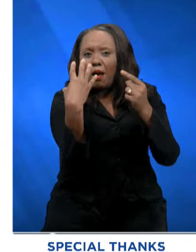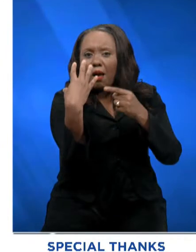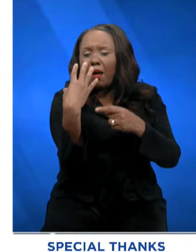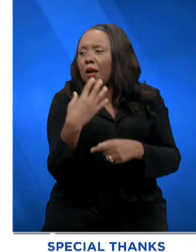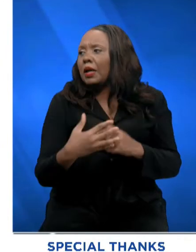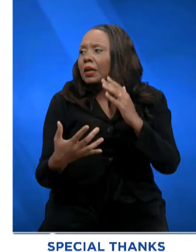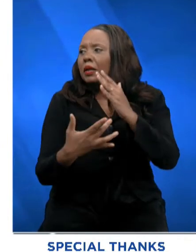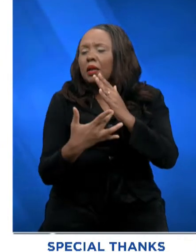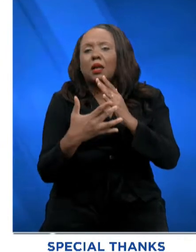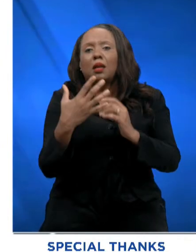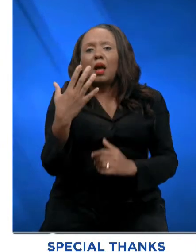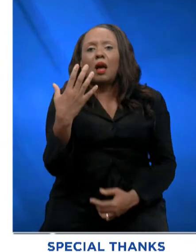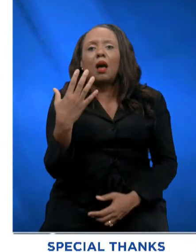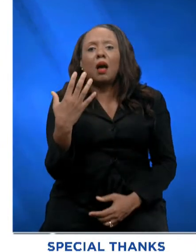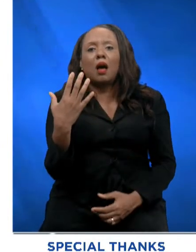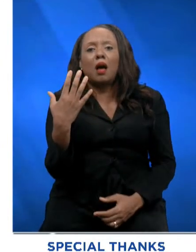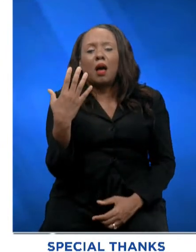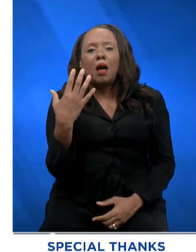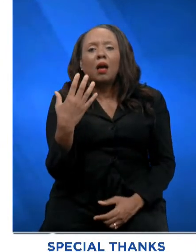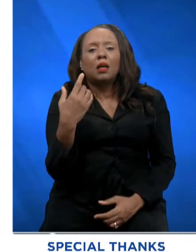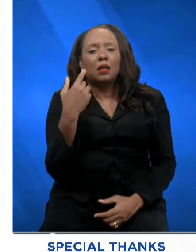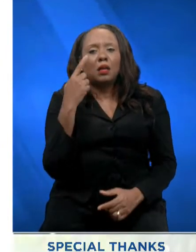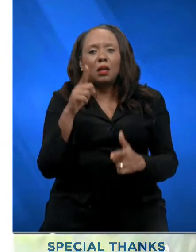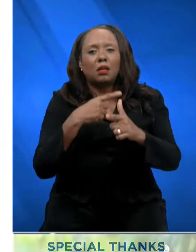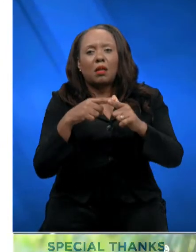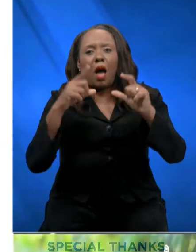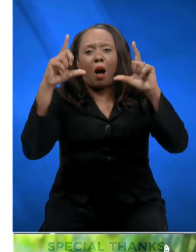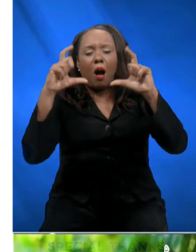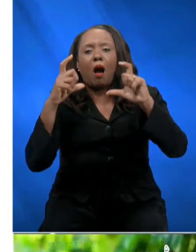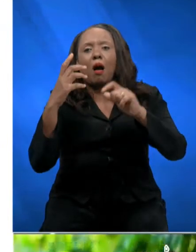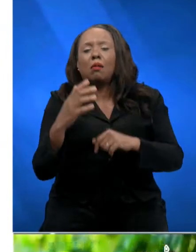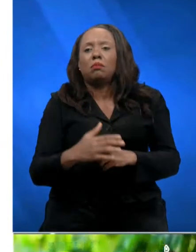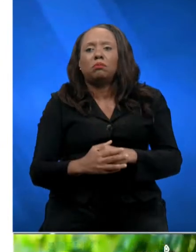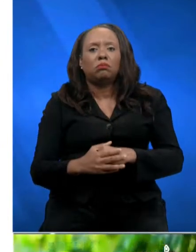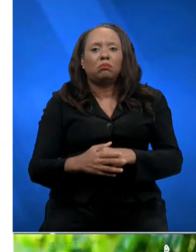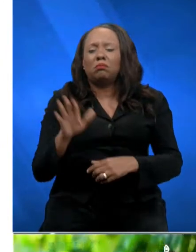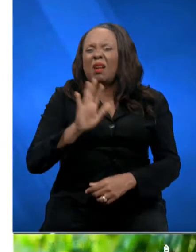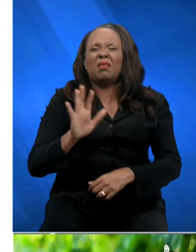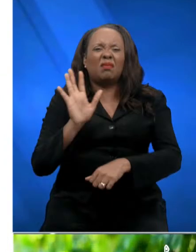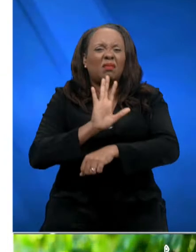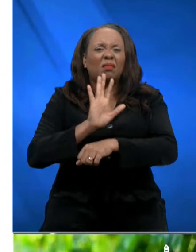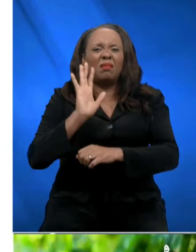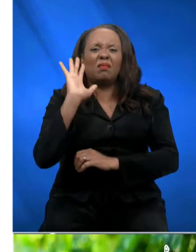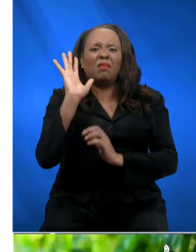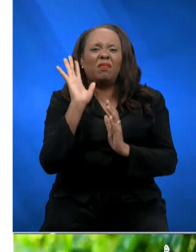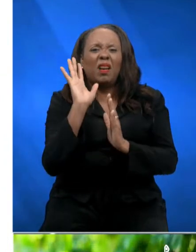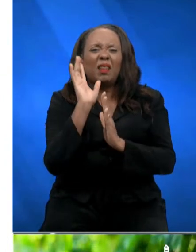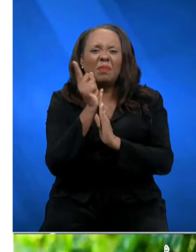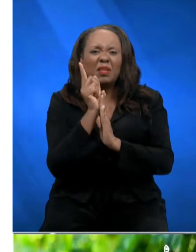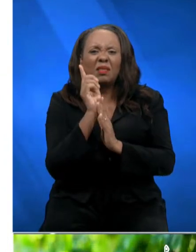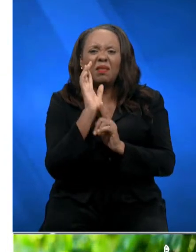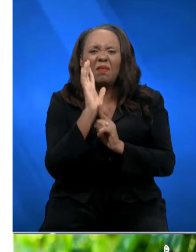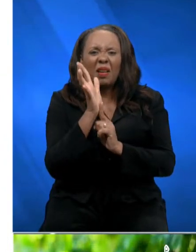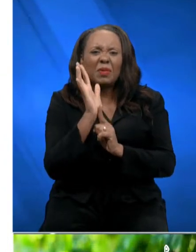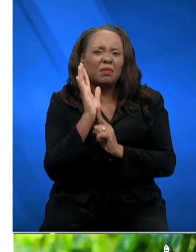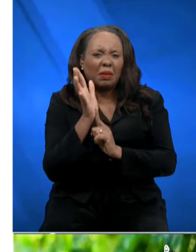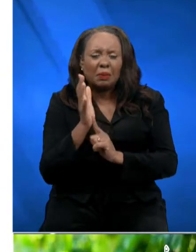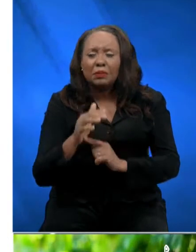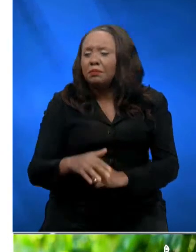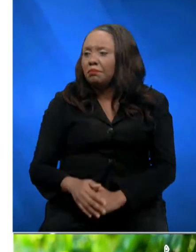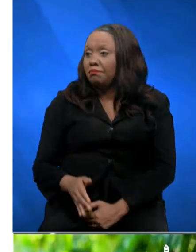the photograph. So it's a painless procedure. It usually takes less than 5 minutes to be done. Next